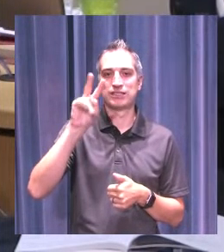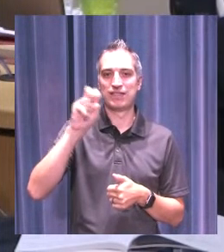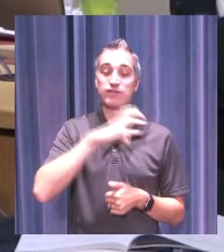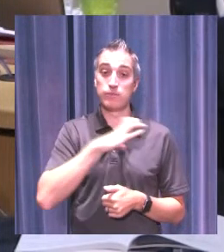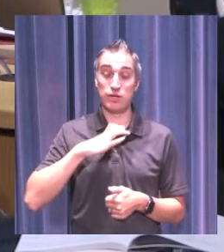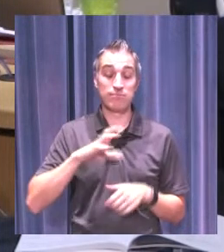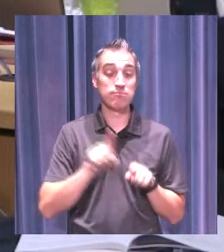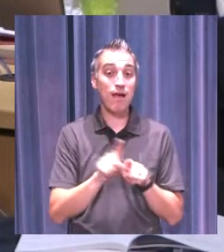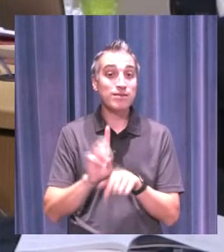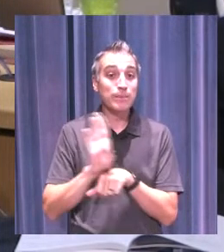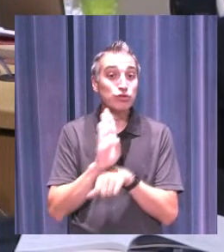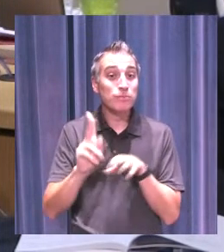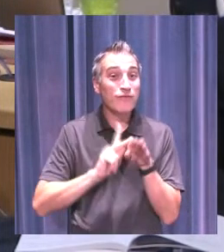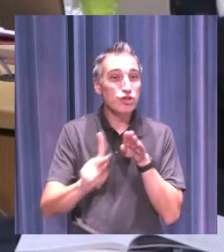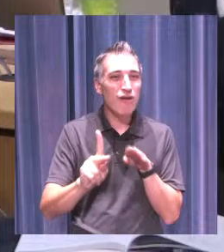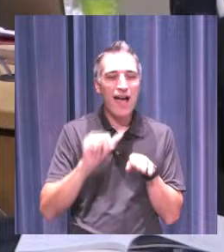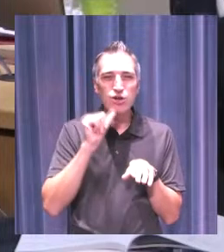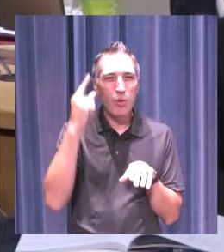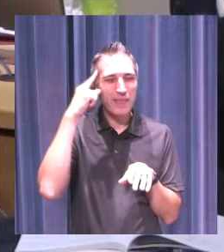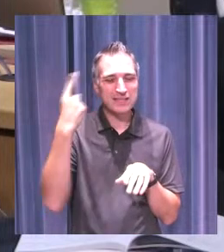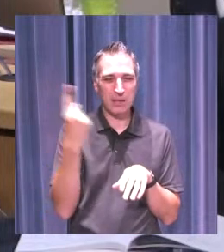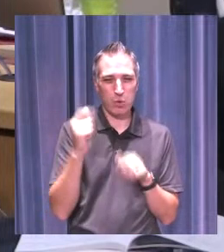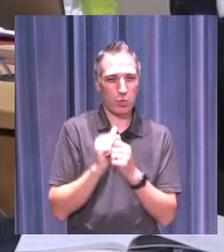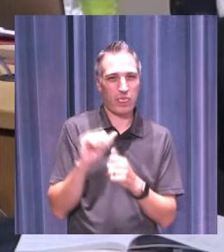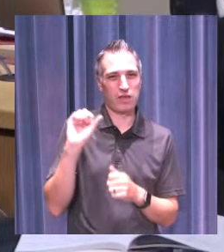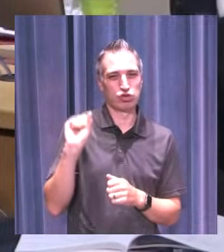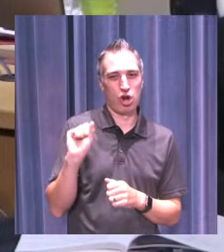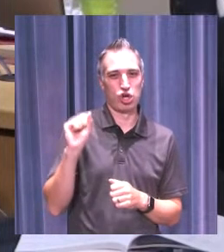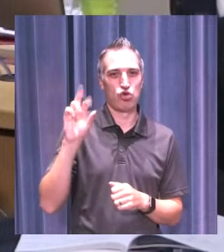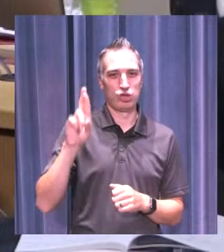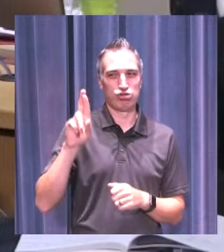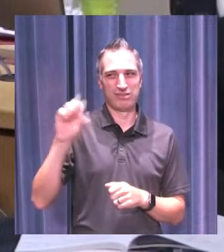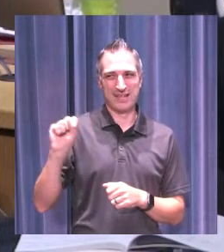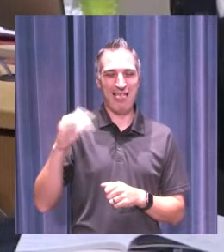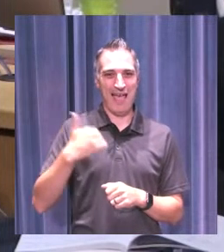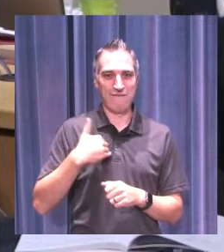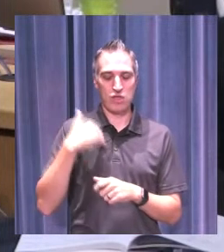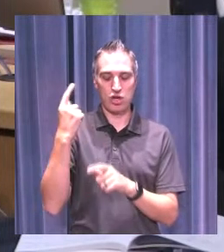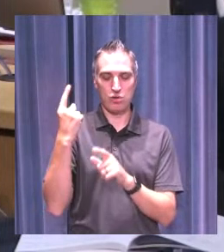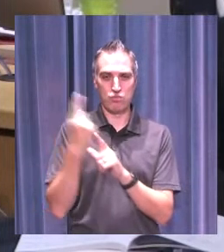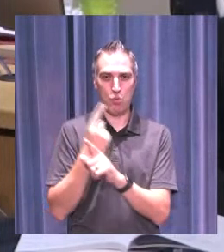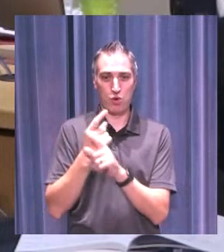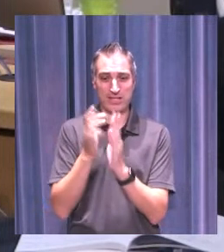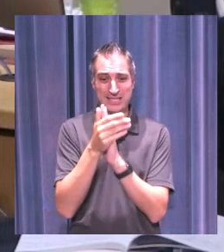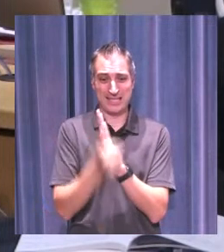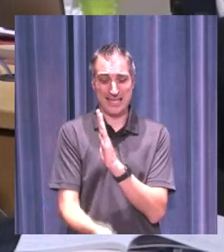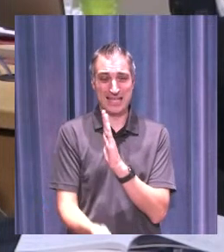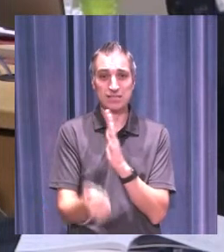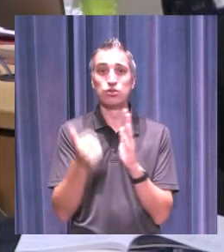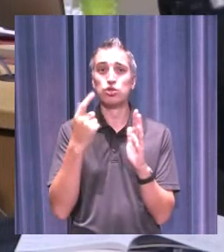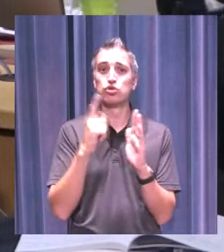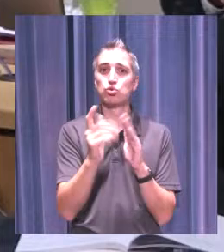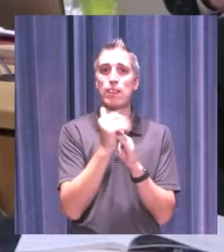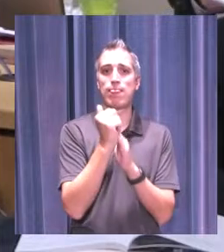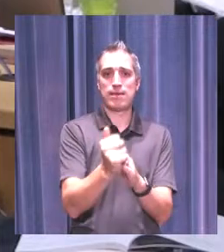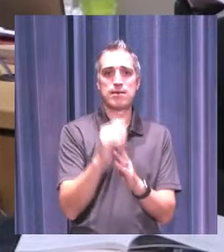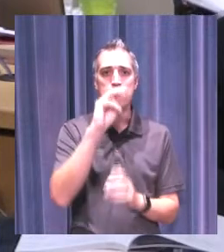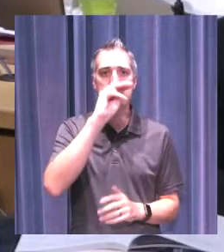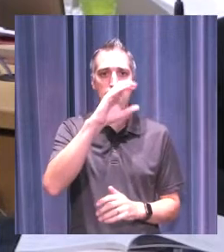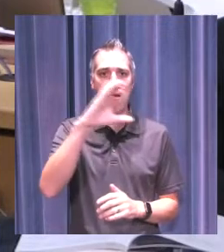I do not think someone with Shonda Richardson Snell's experience has the necessary skills required to effectively lead Mott Community College.